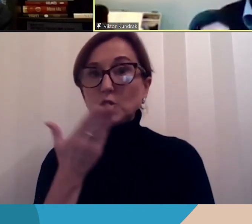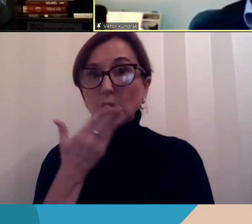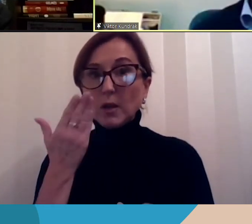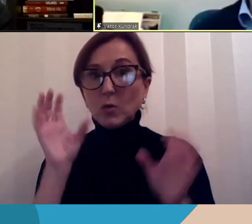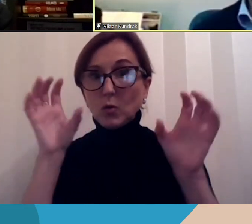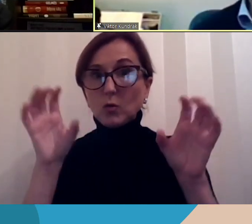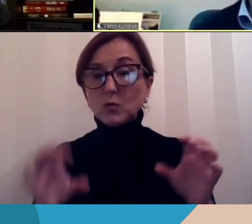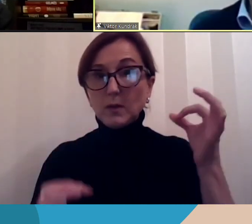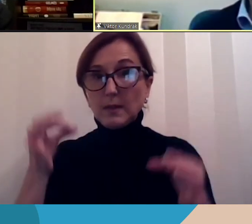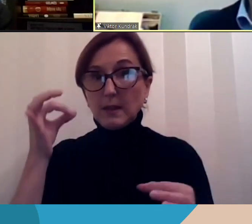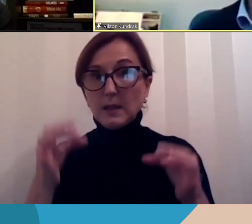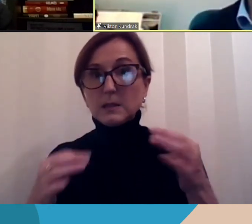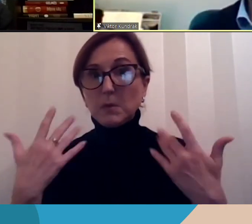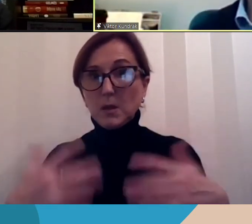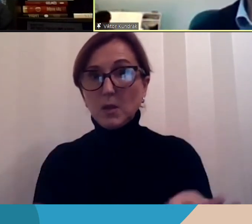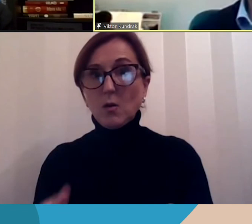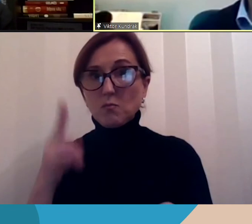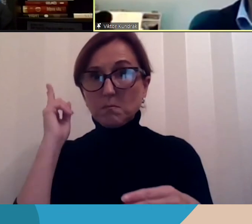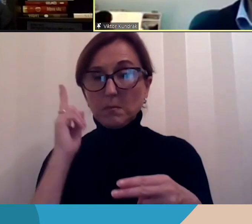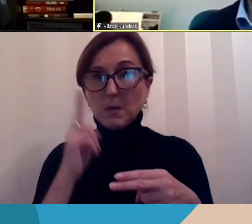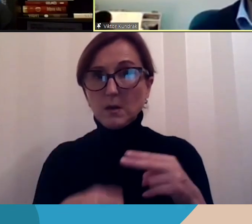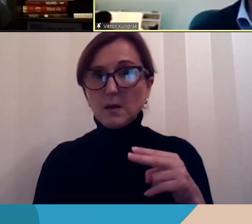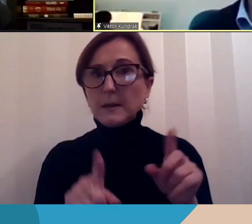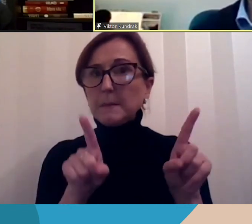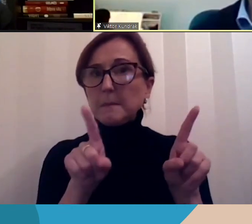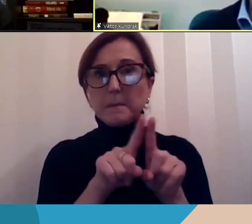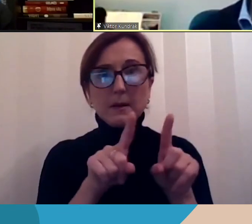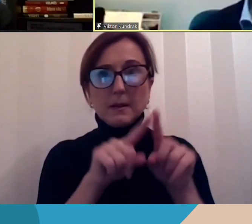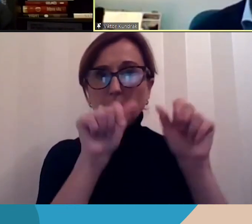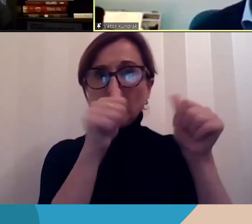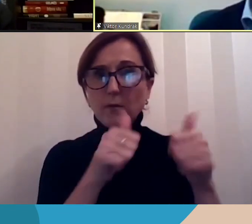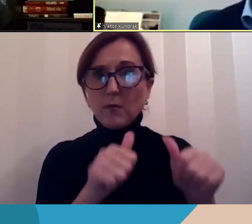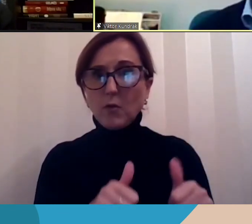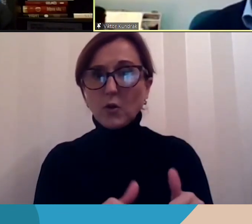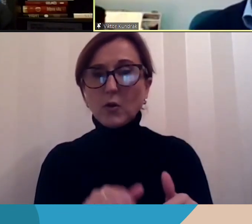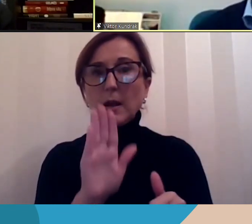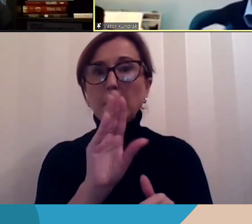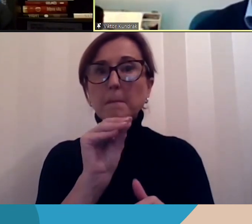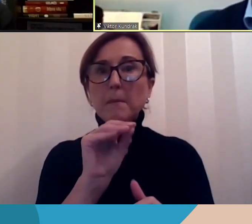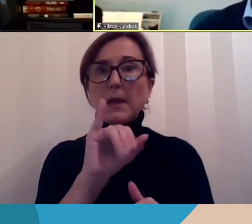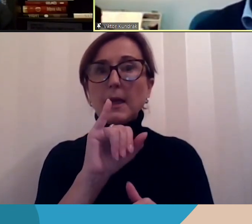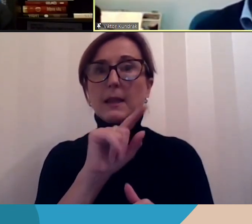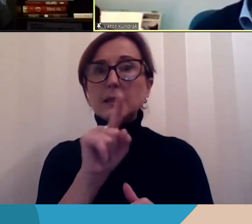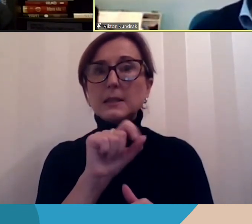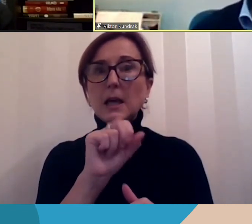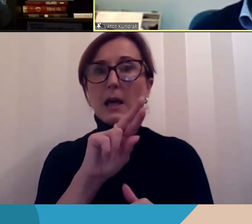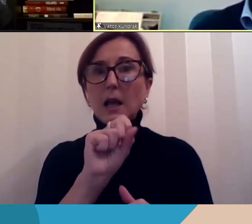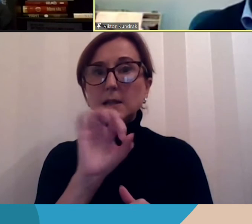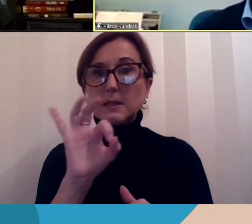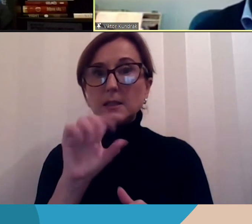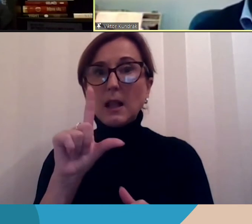concerning a very similar case, actually, to Beizaras and Levickas. It concerned them, and maybe it will be addressed by our Czech